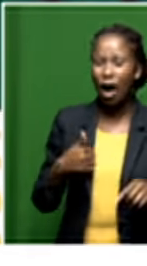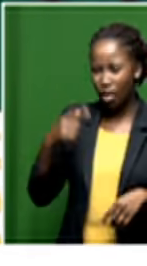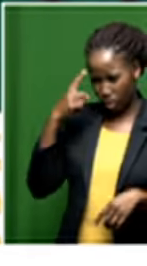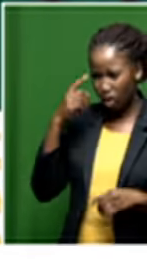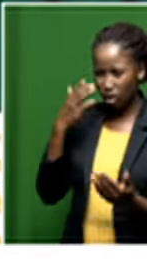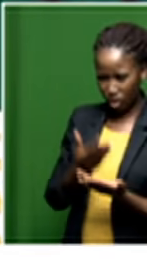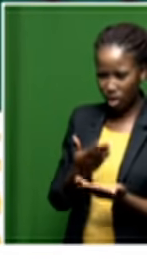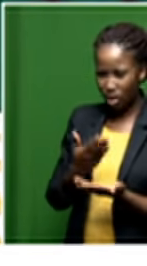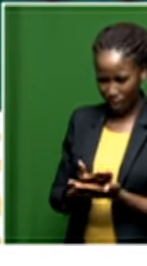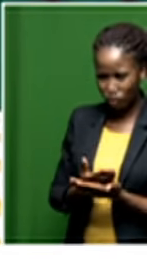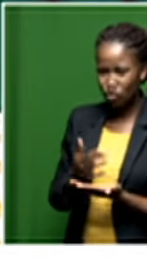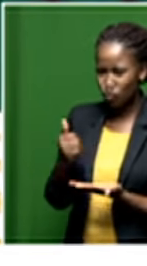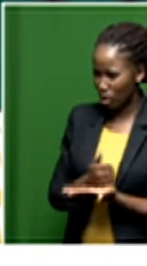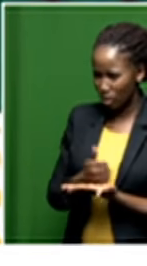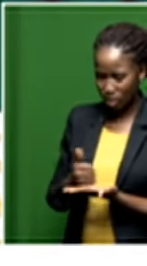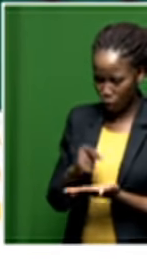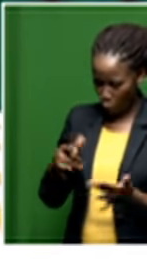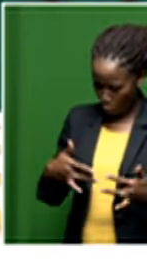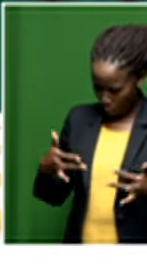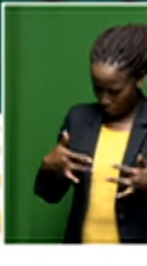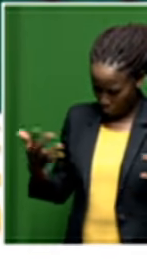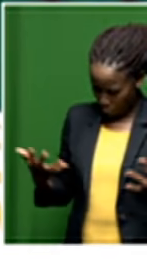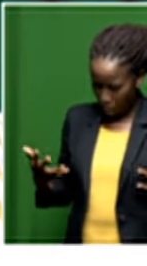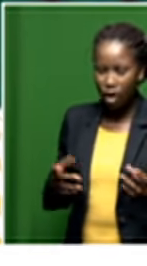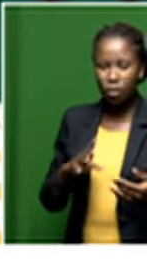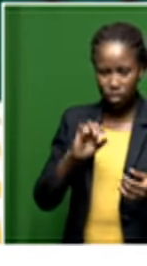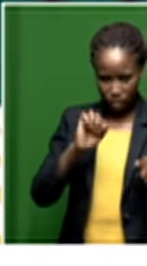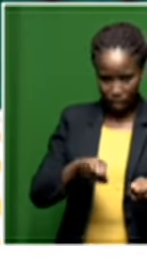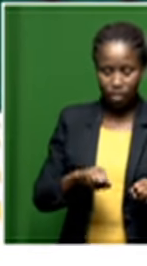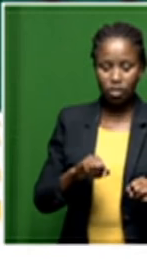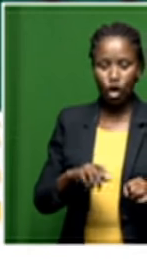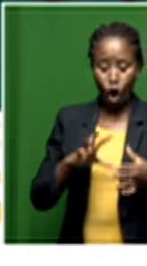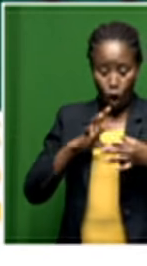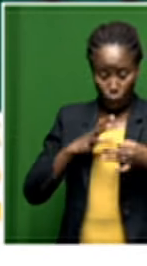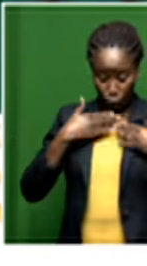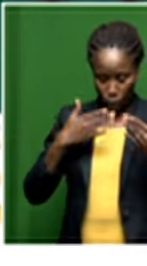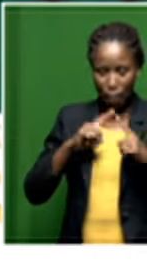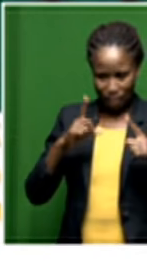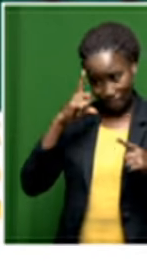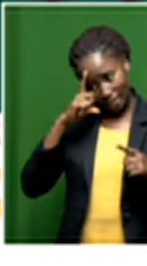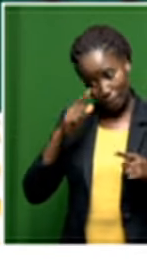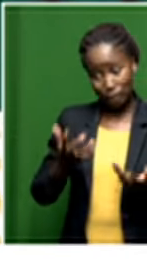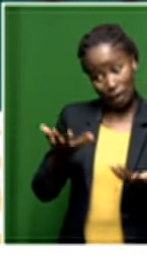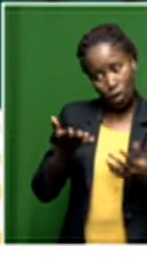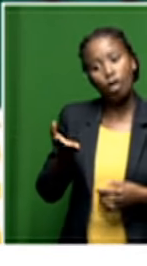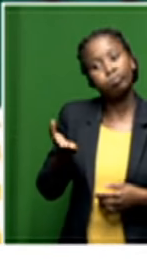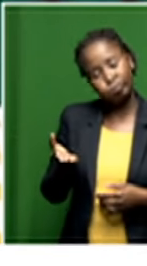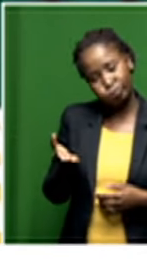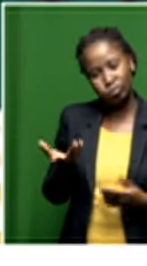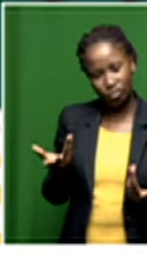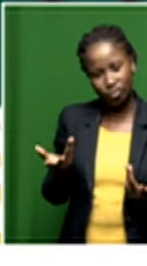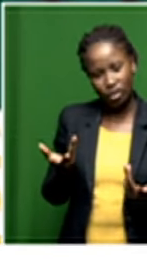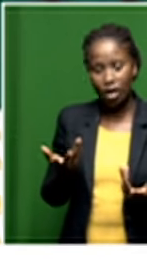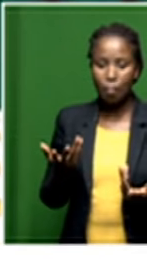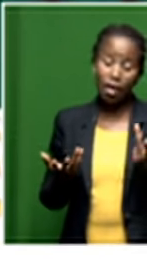where they stay, because even though they don't have a home, they sleep somewhere. They